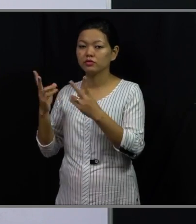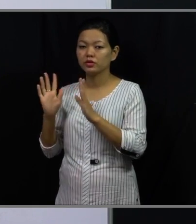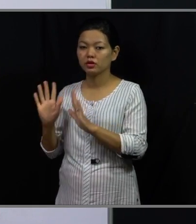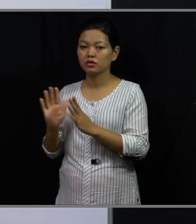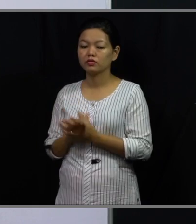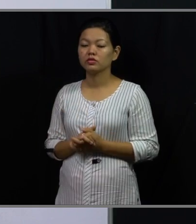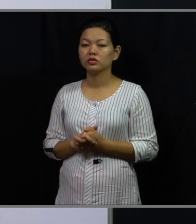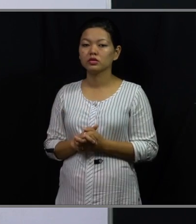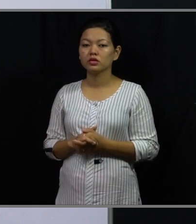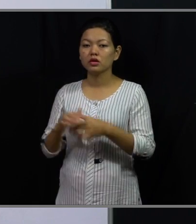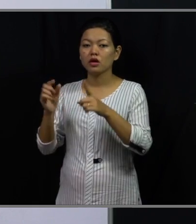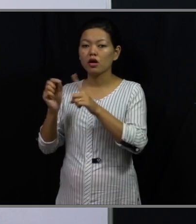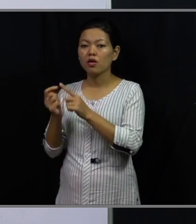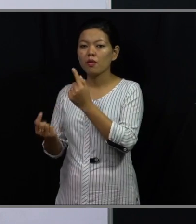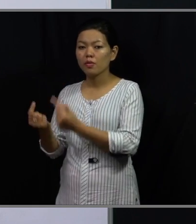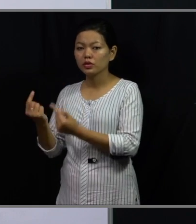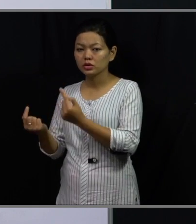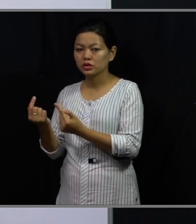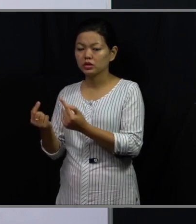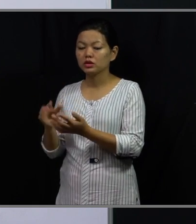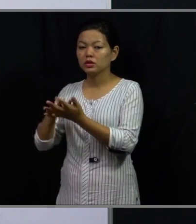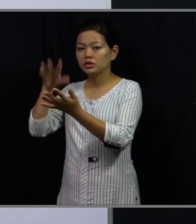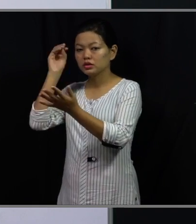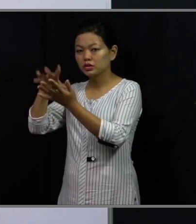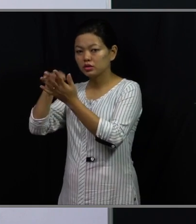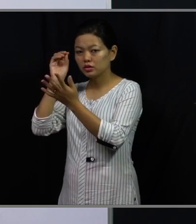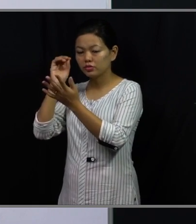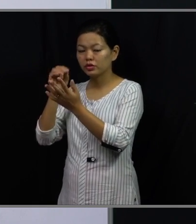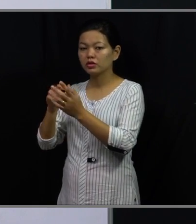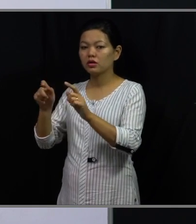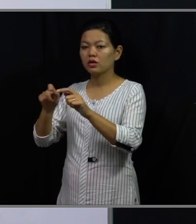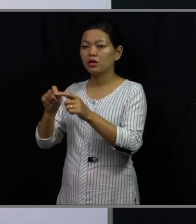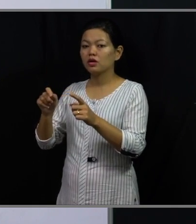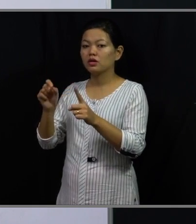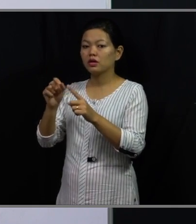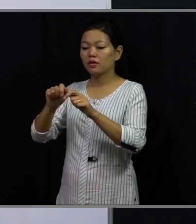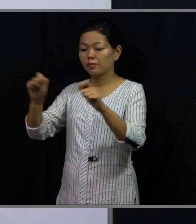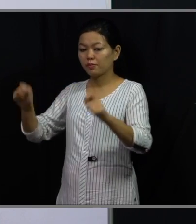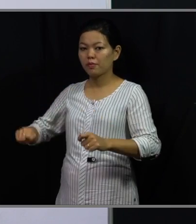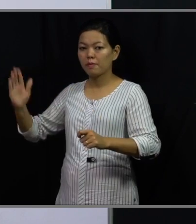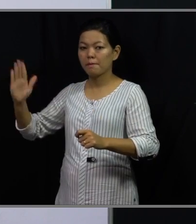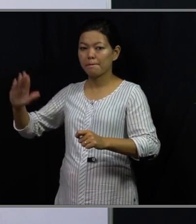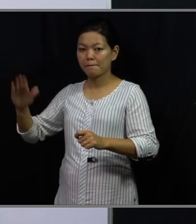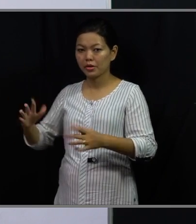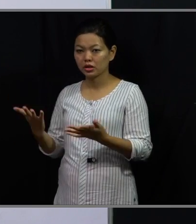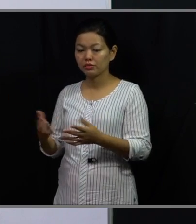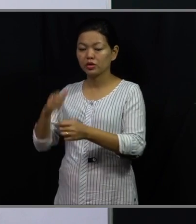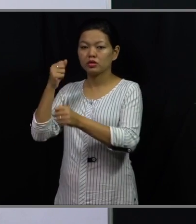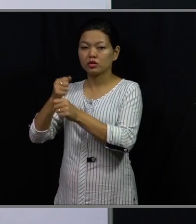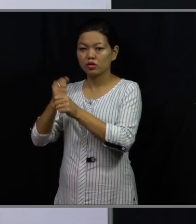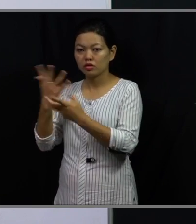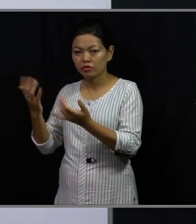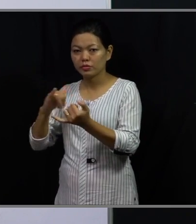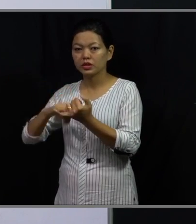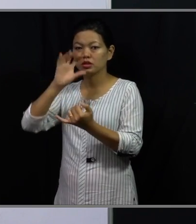okay, political science, deals with the political institutions. That is what I have mentioned here. But sociology deals with the